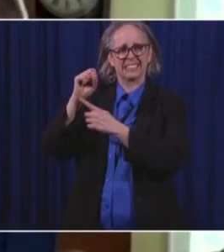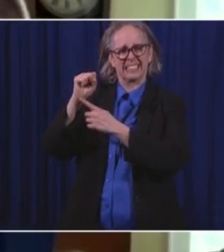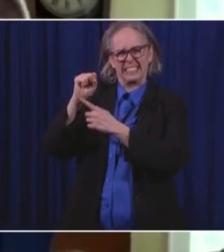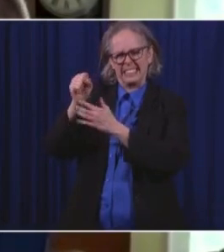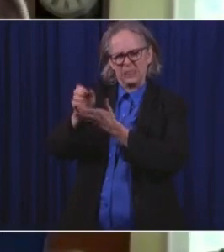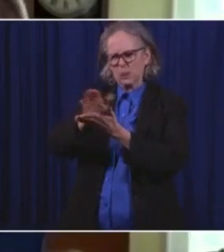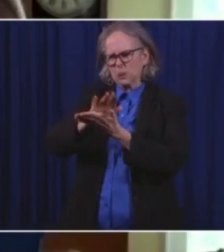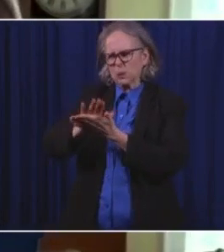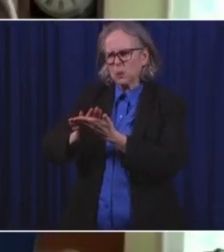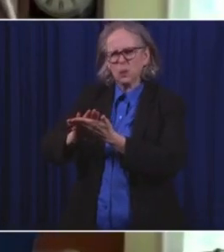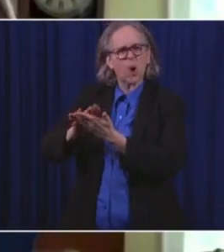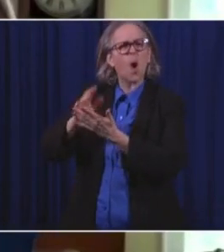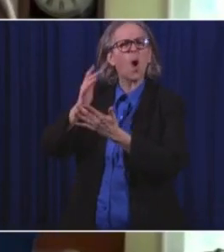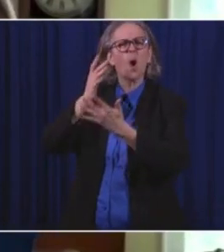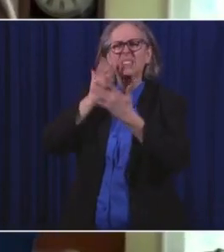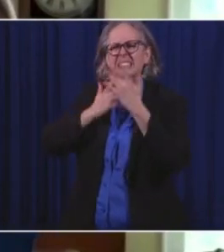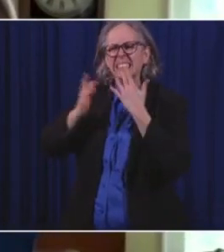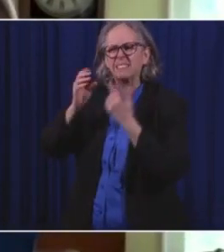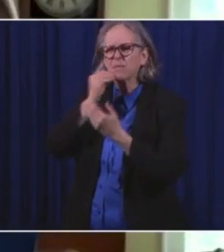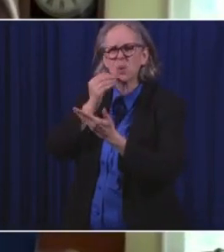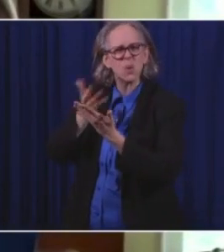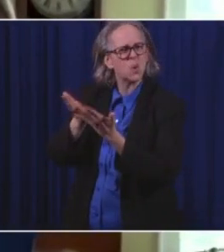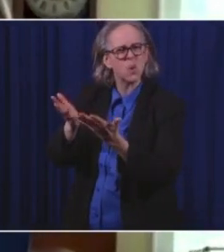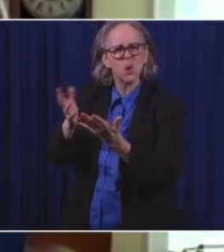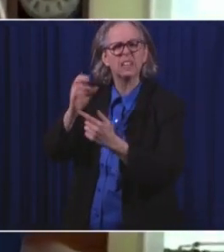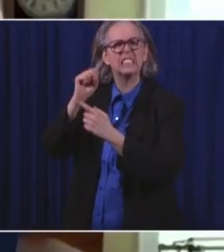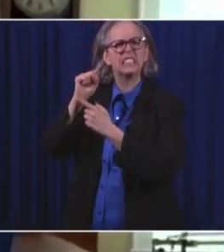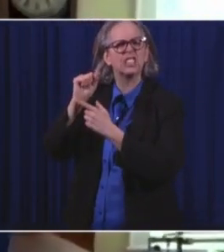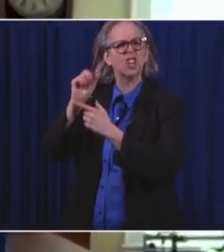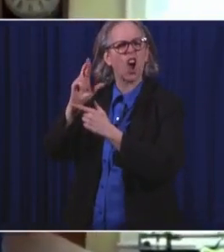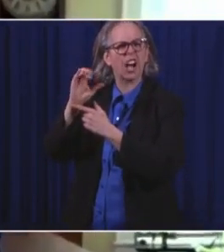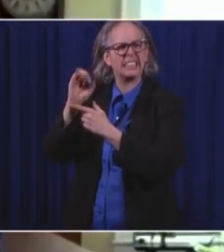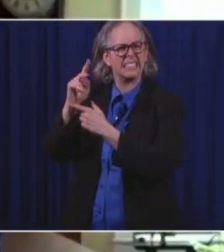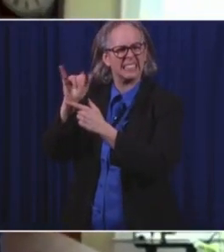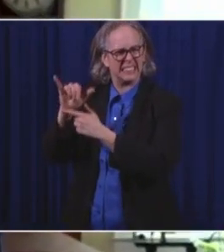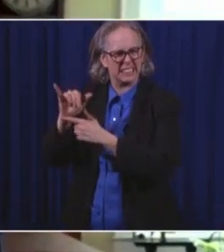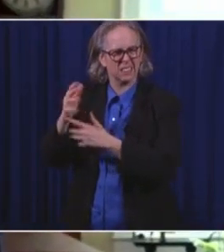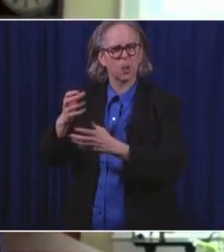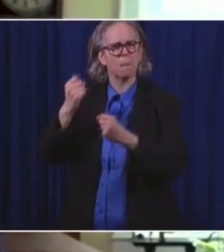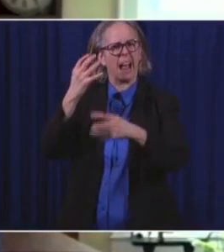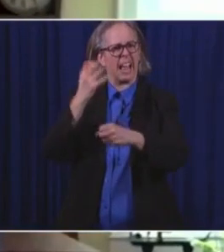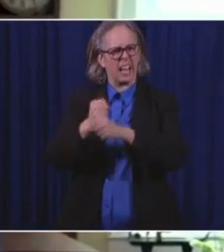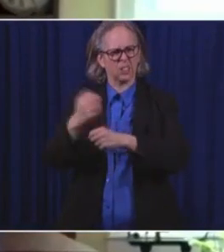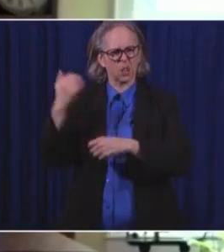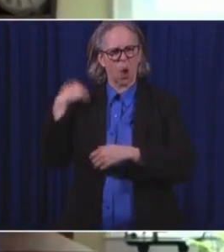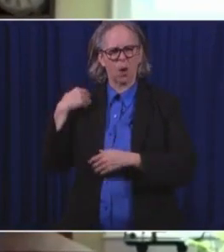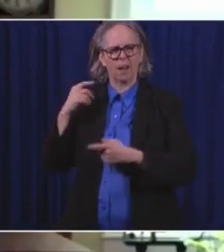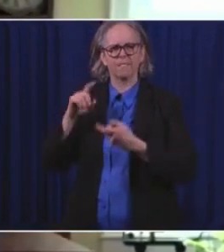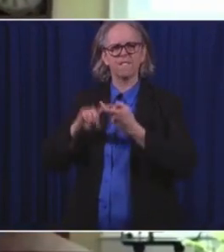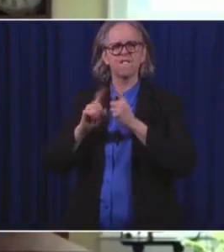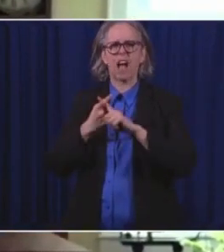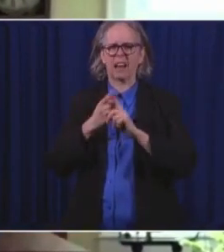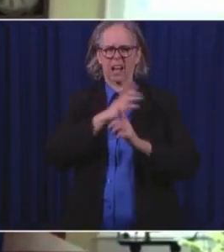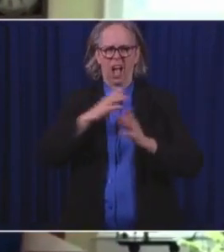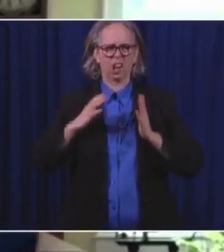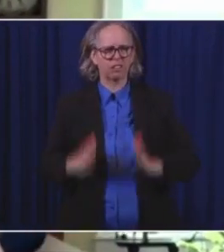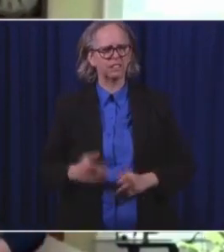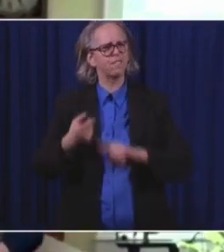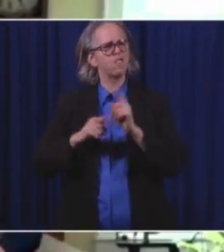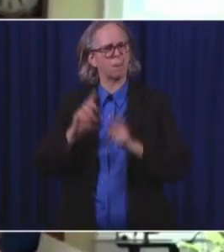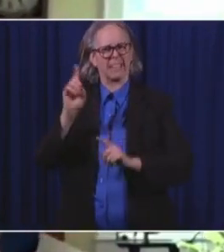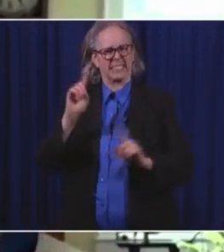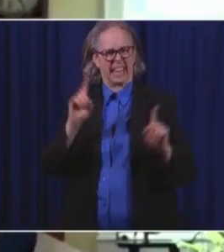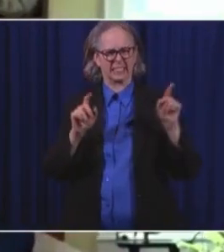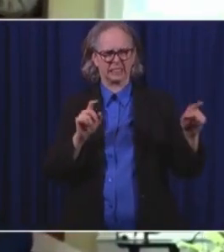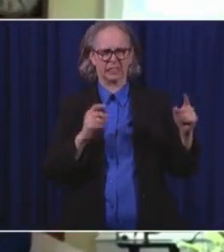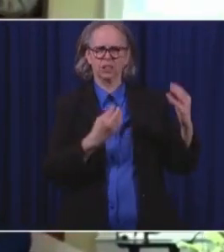Tony Hall many, many years ago. He was a congressman from the Dayton area who was a real champion of this challenge. The challenge continues.